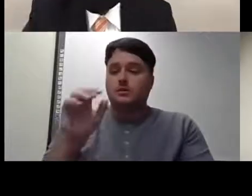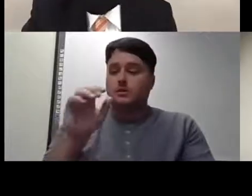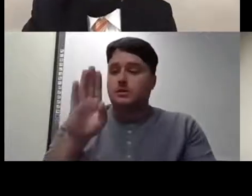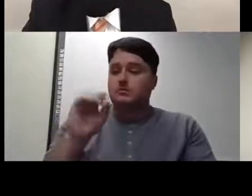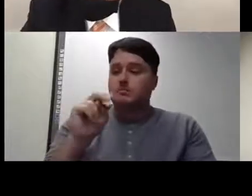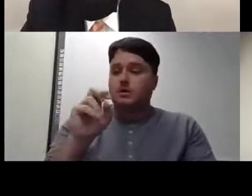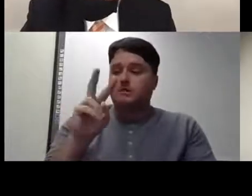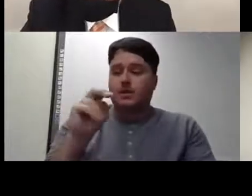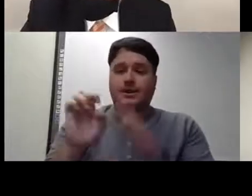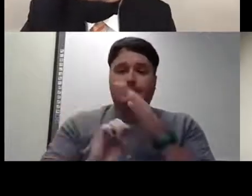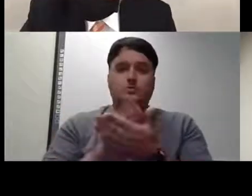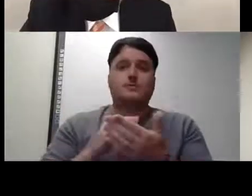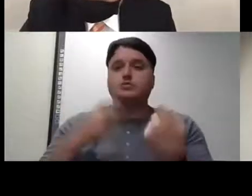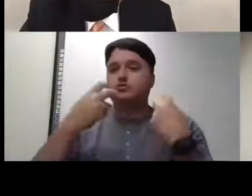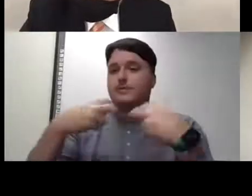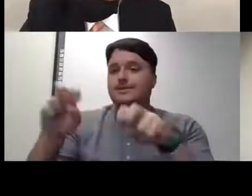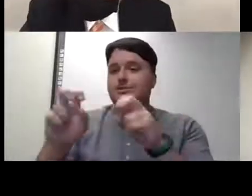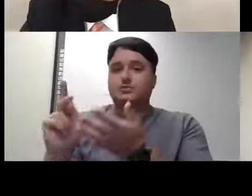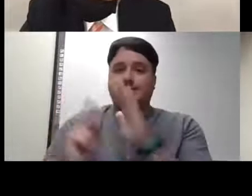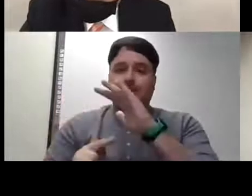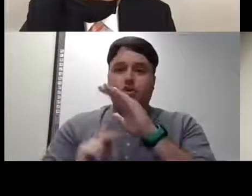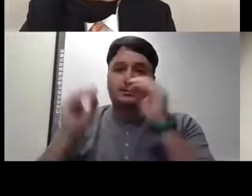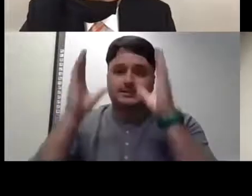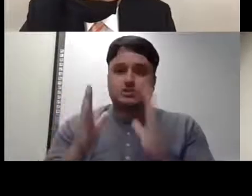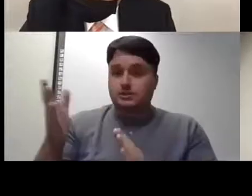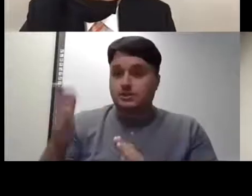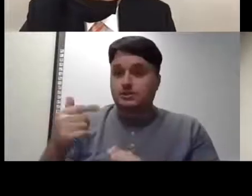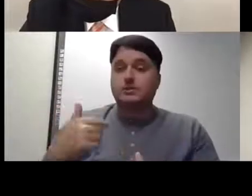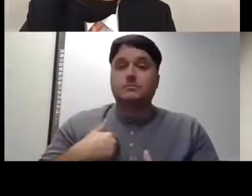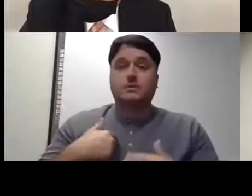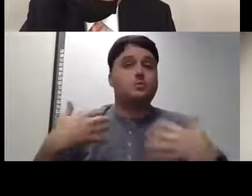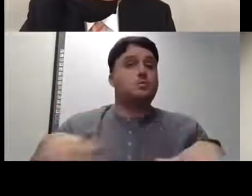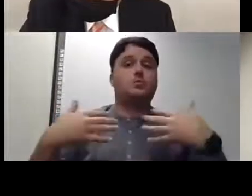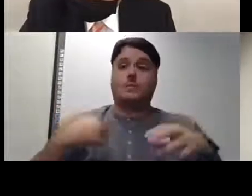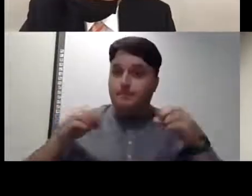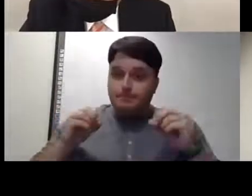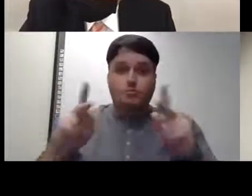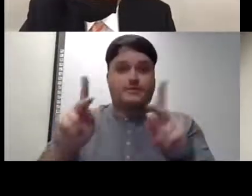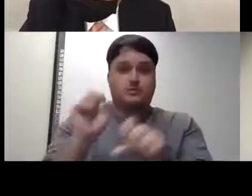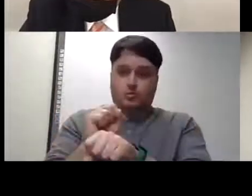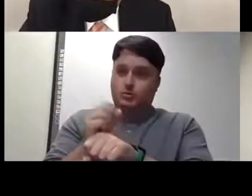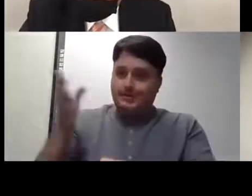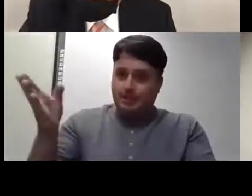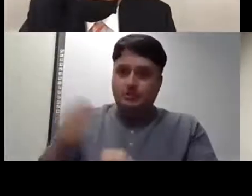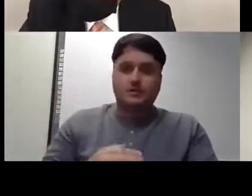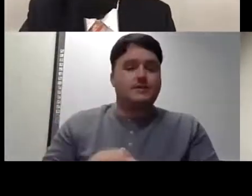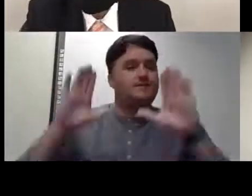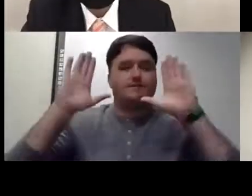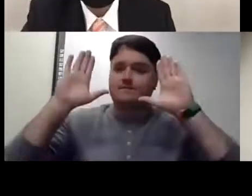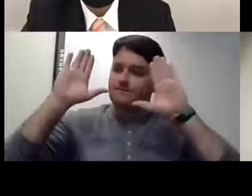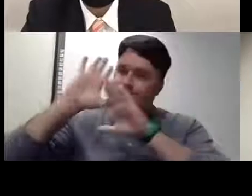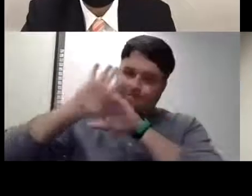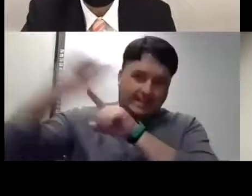the transitional kindergarten teacher there, and it is my unbelievable privilege to work there. Fantastic